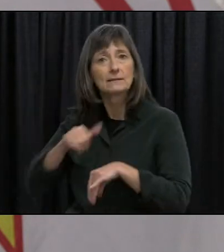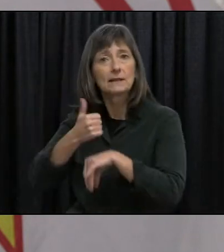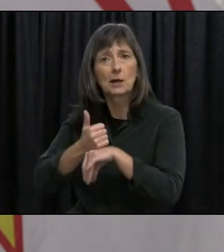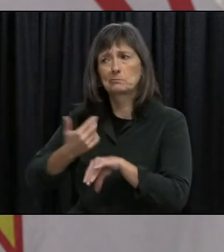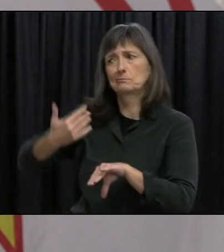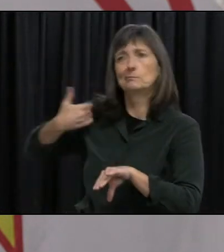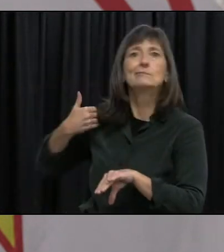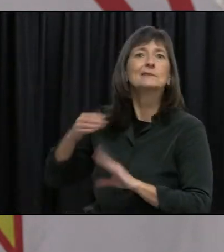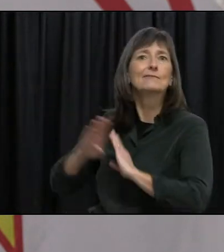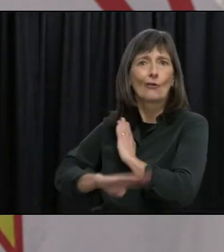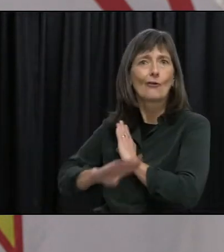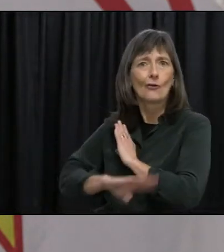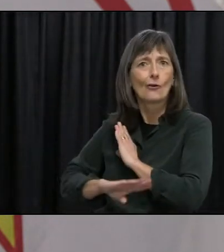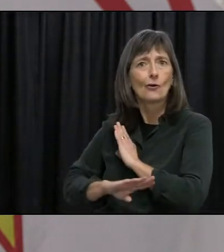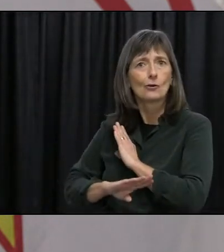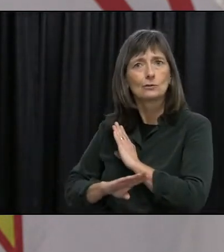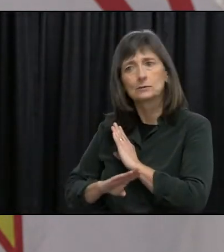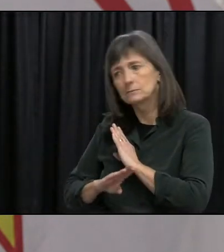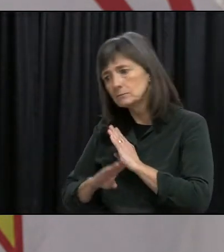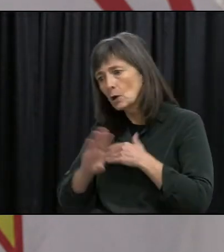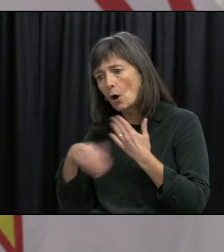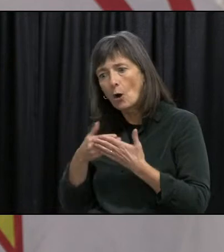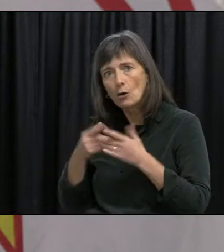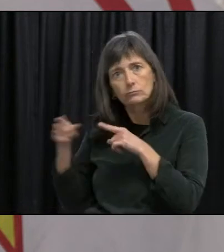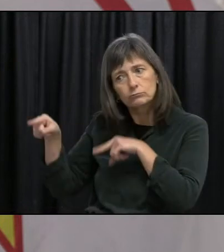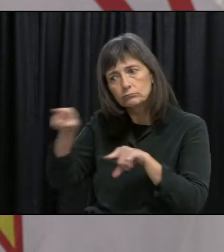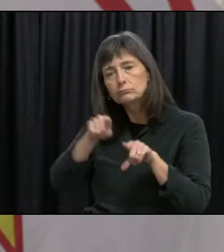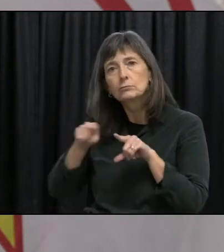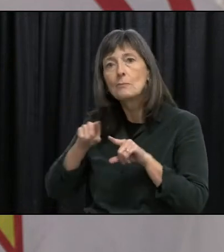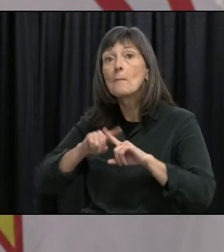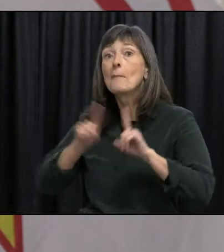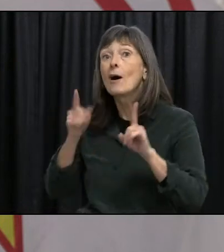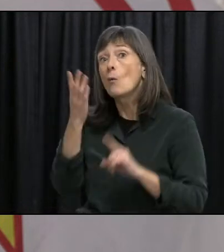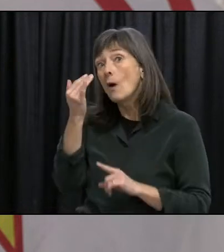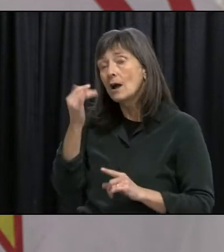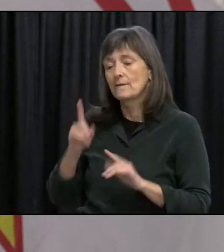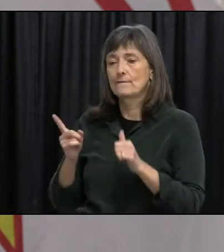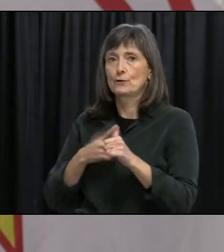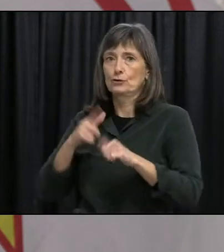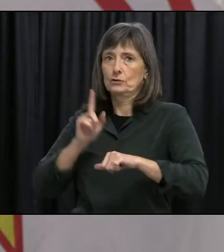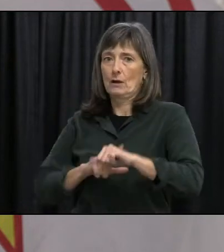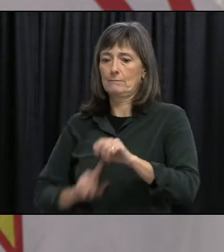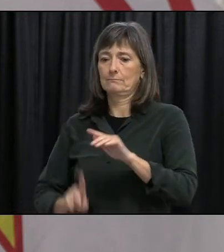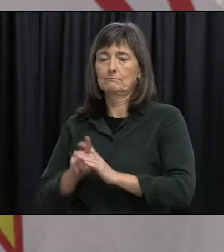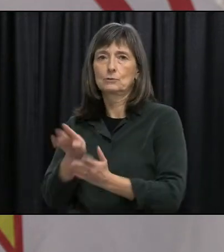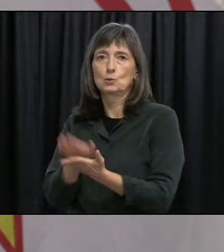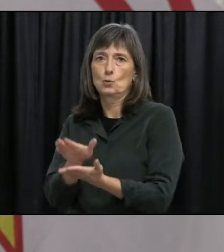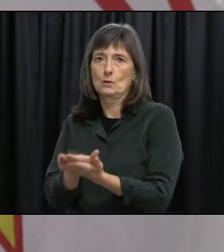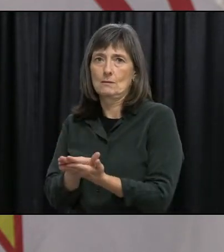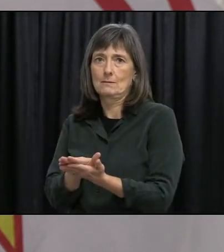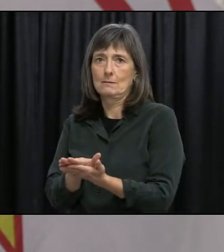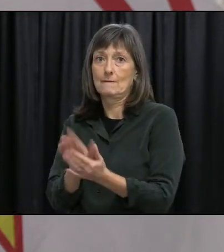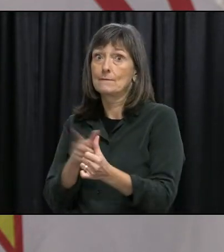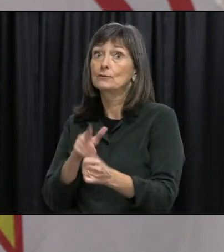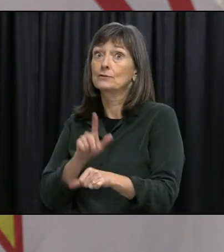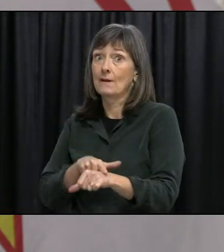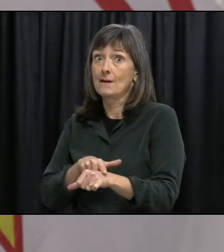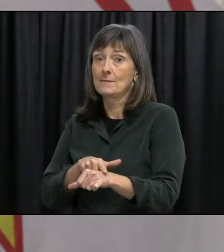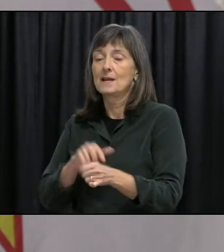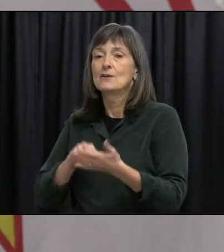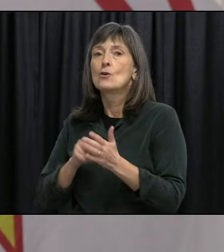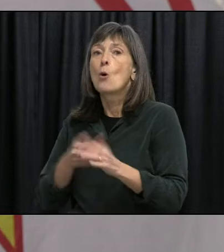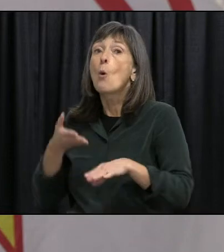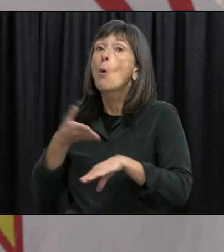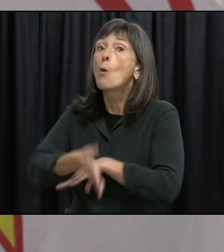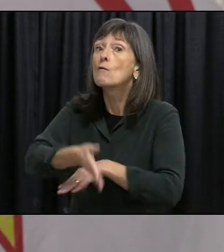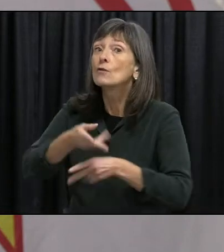and professionals. Because this is the first instance, I would rather that we acted with an abundance of